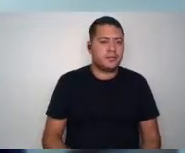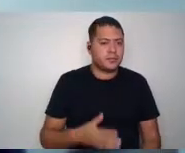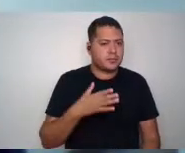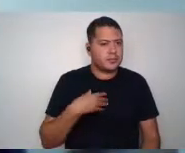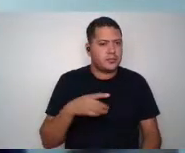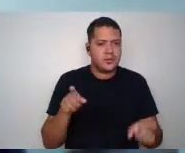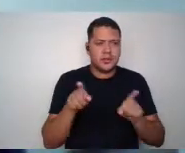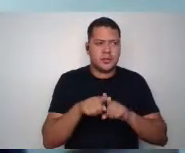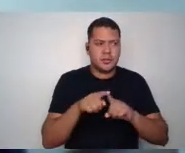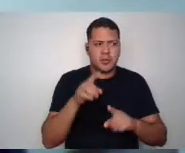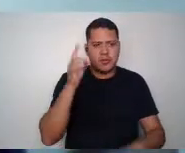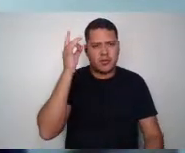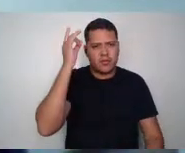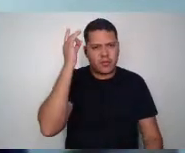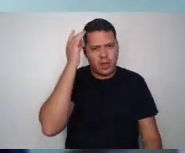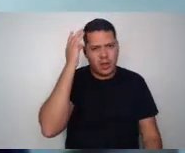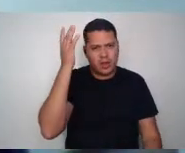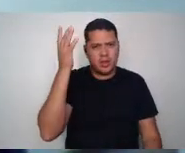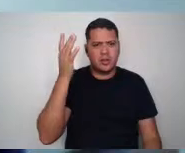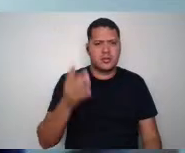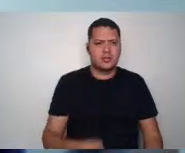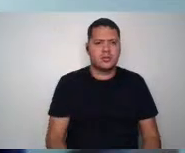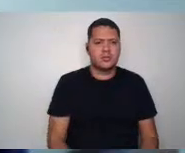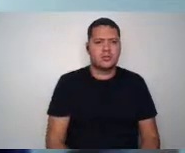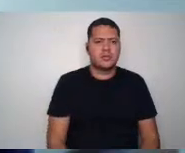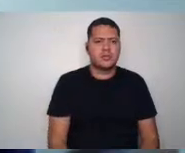do your job is not an easy task.